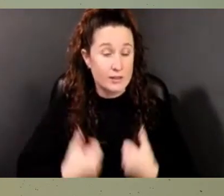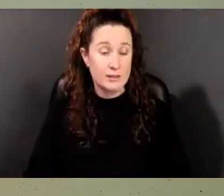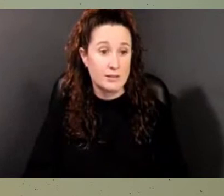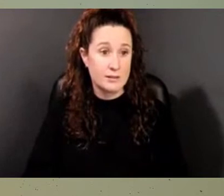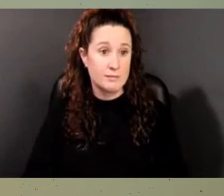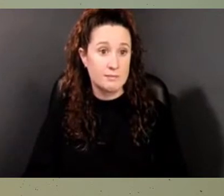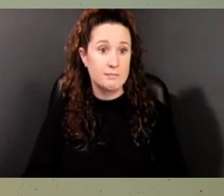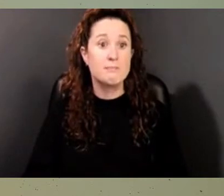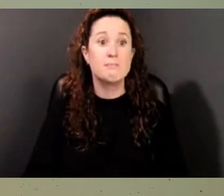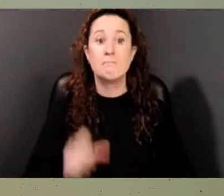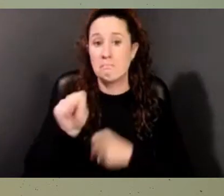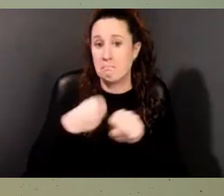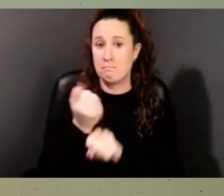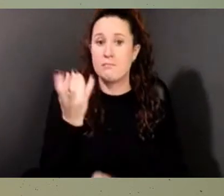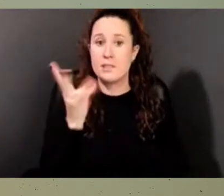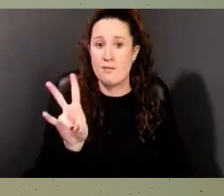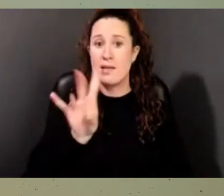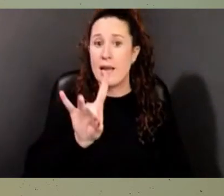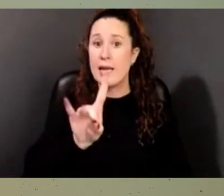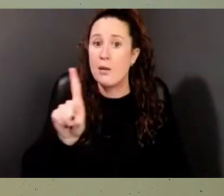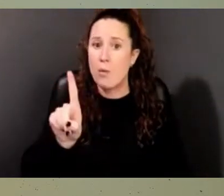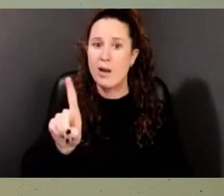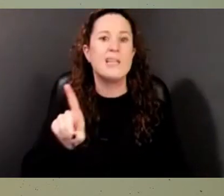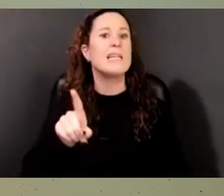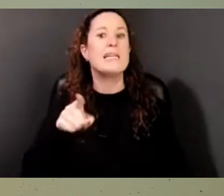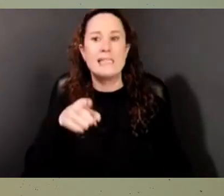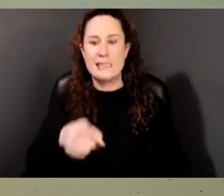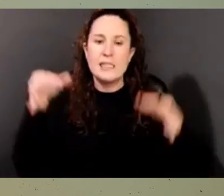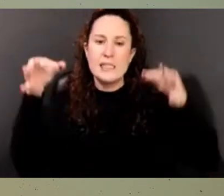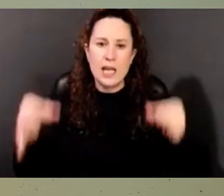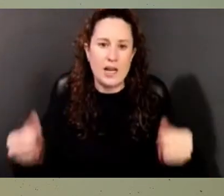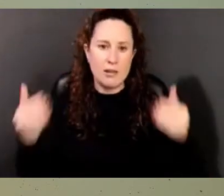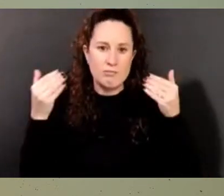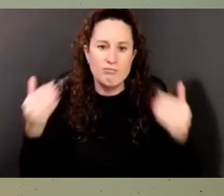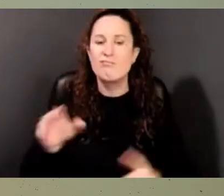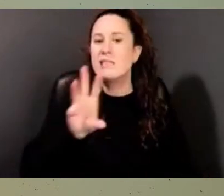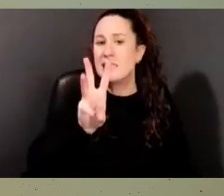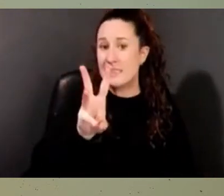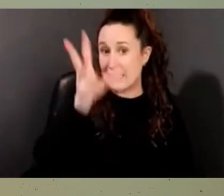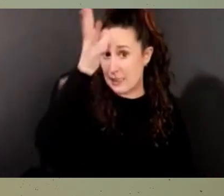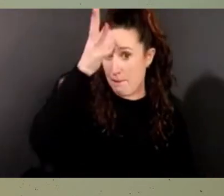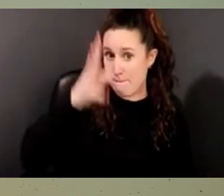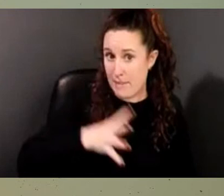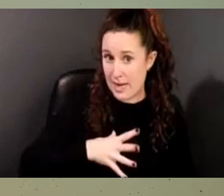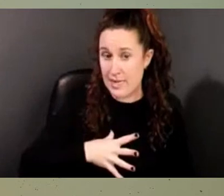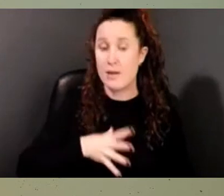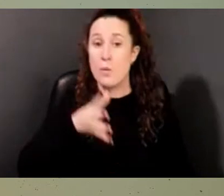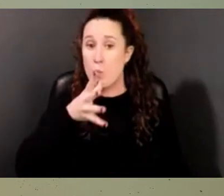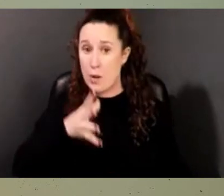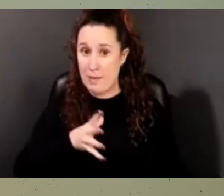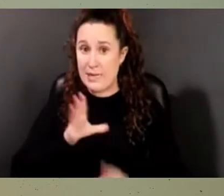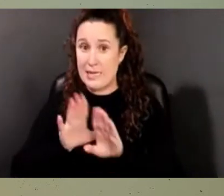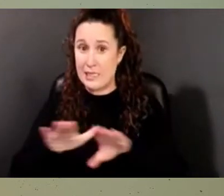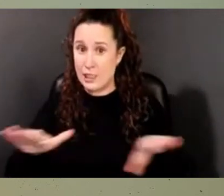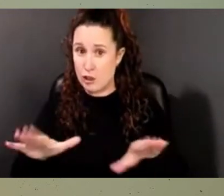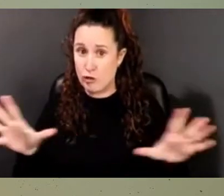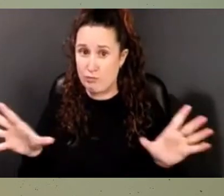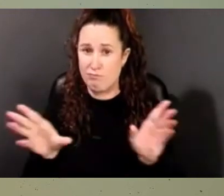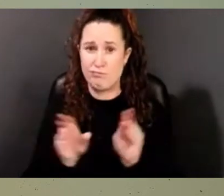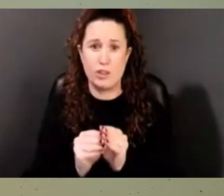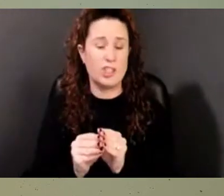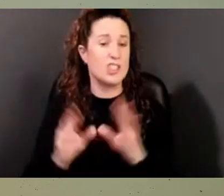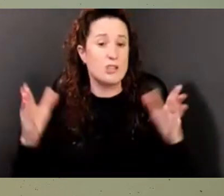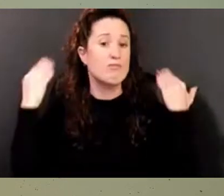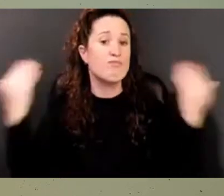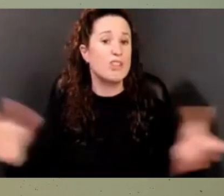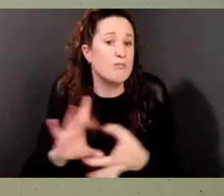In 1781, he unconditionally manumitted or set free 6 men and women and children. And we don't know why he chose